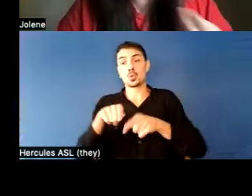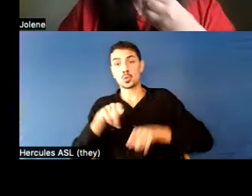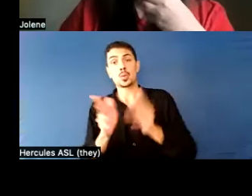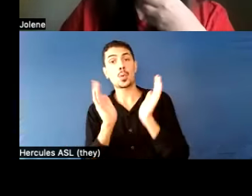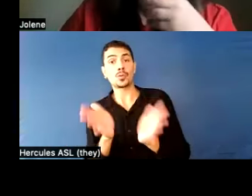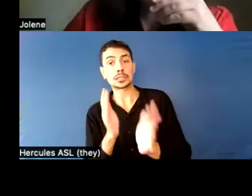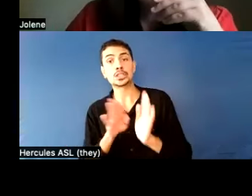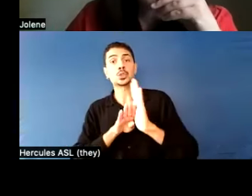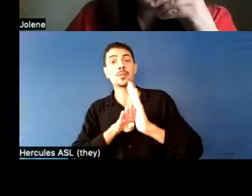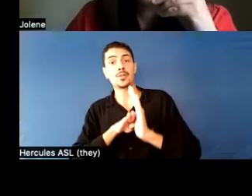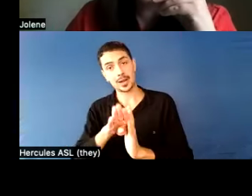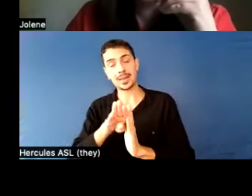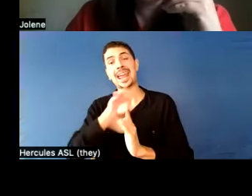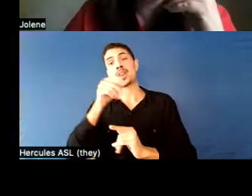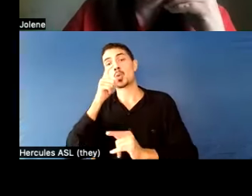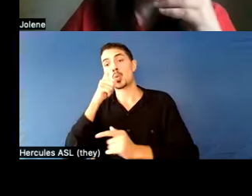SART.